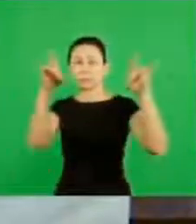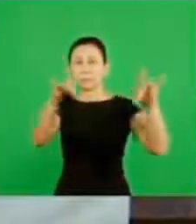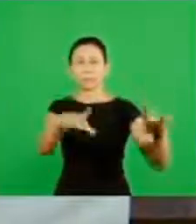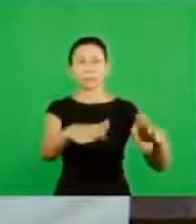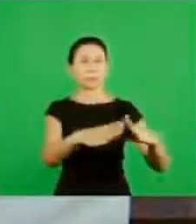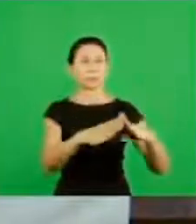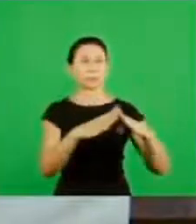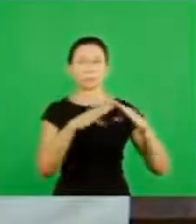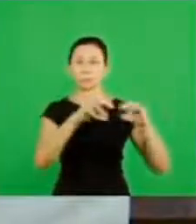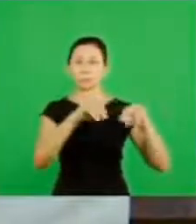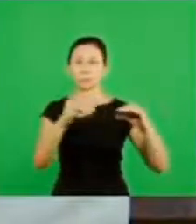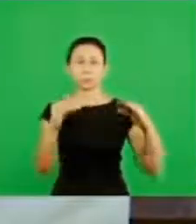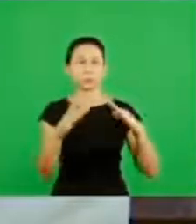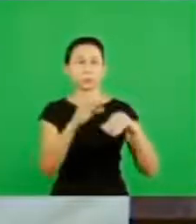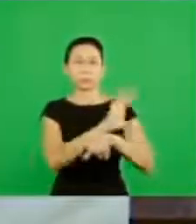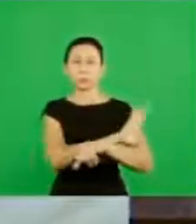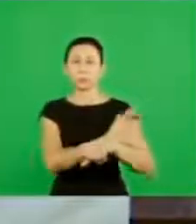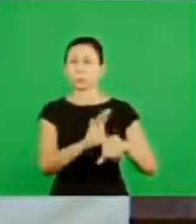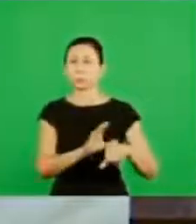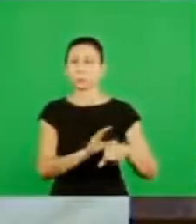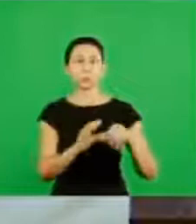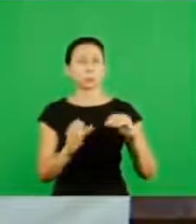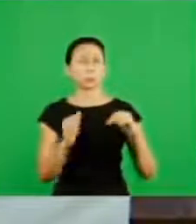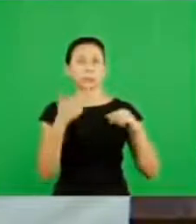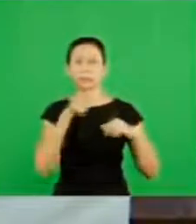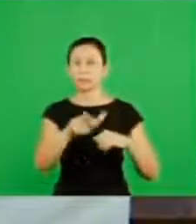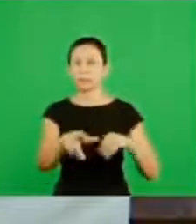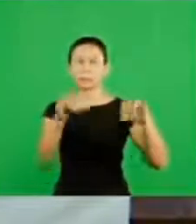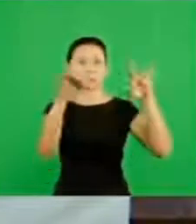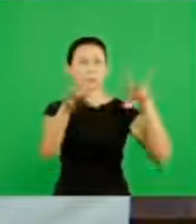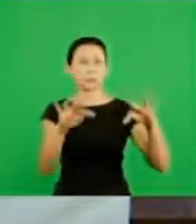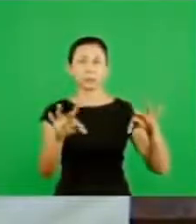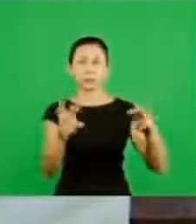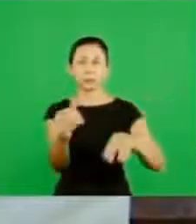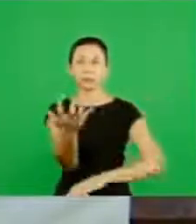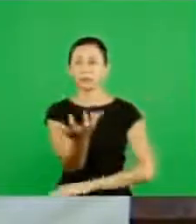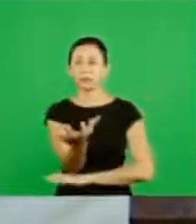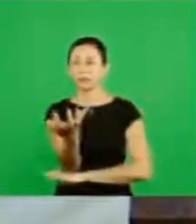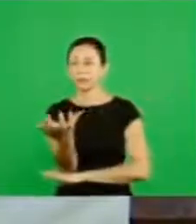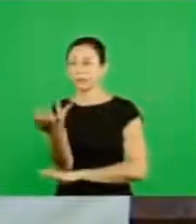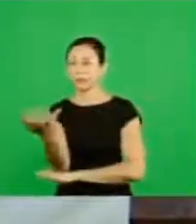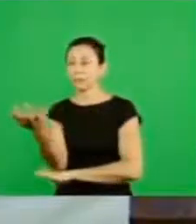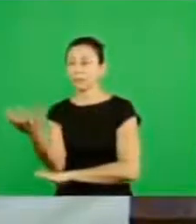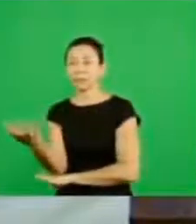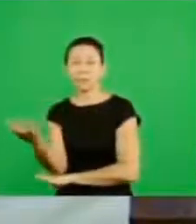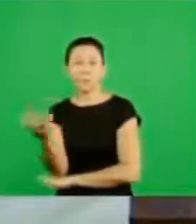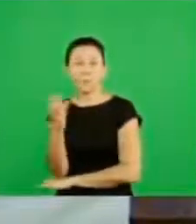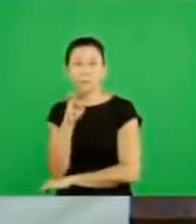completely worried and lost, abandoning their homes, their culture, their lands.